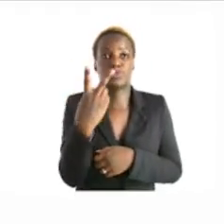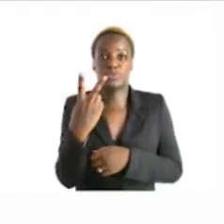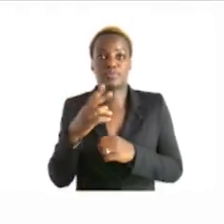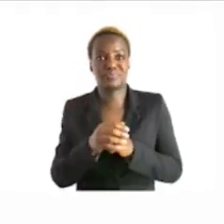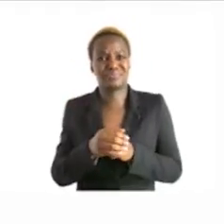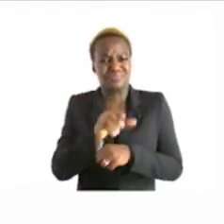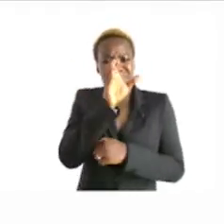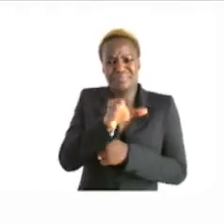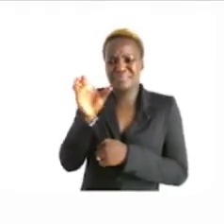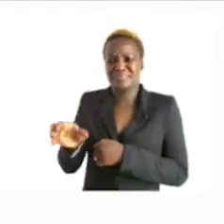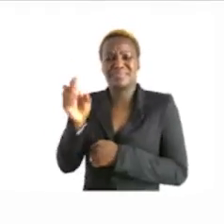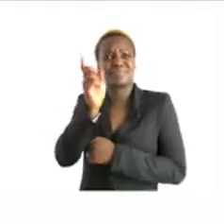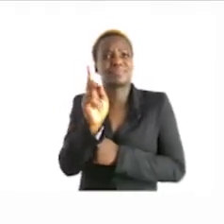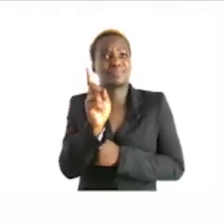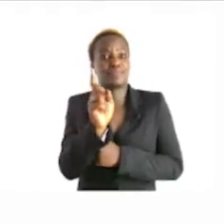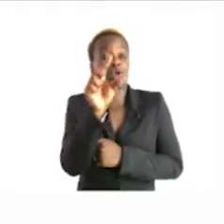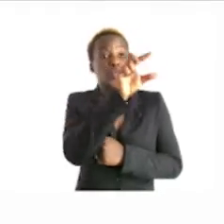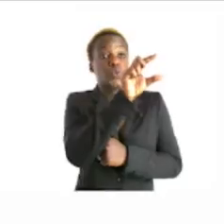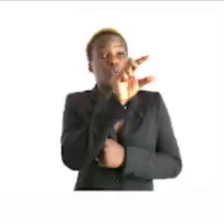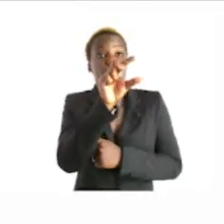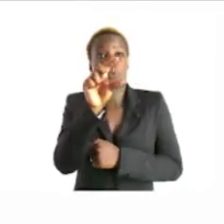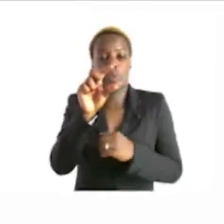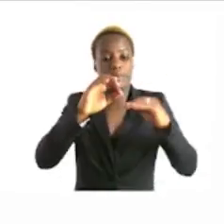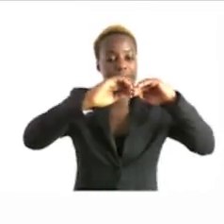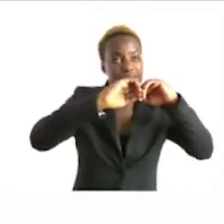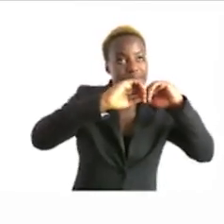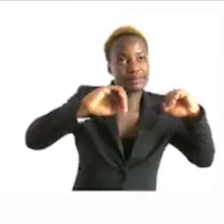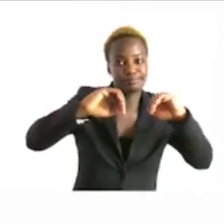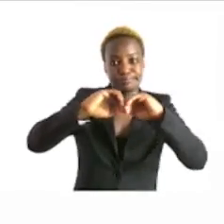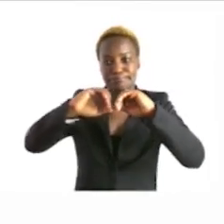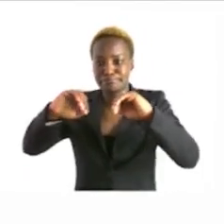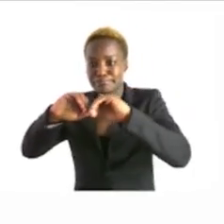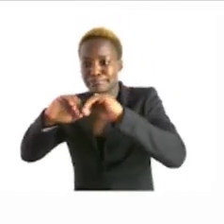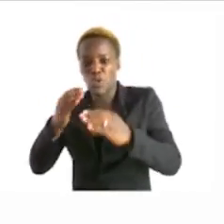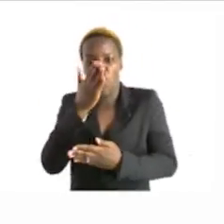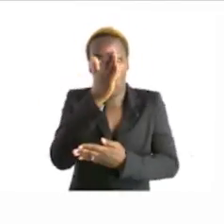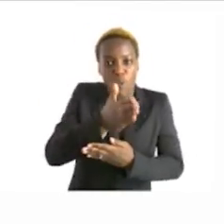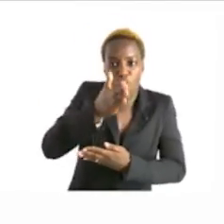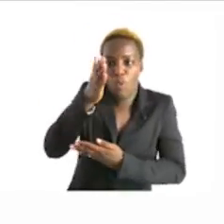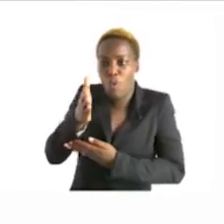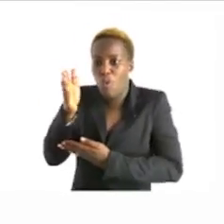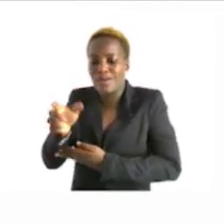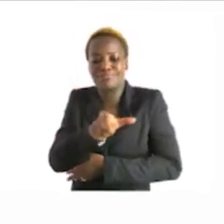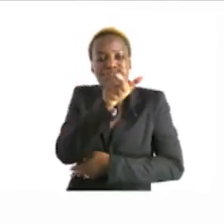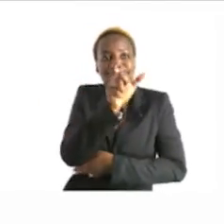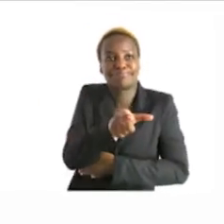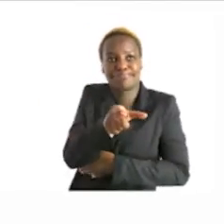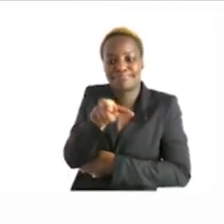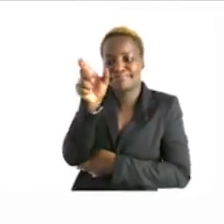syllables are words that are split into parts those ones are called syllables